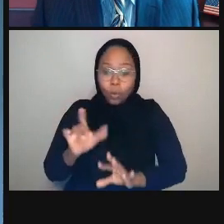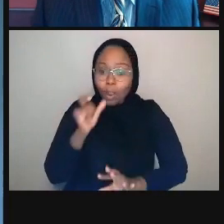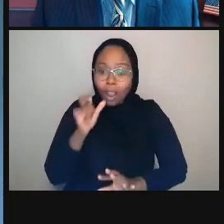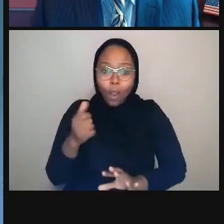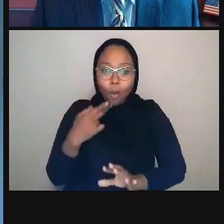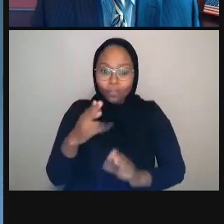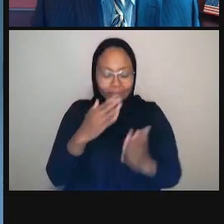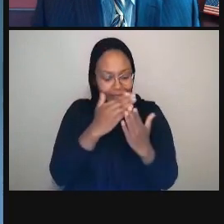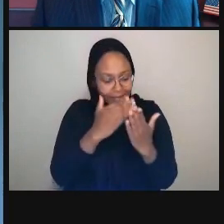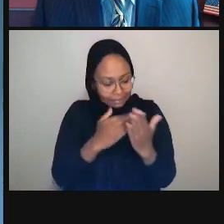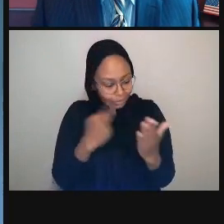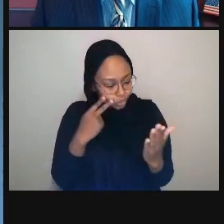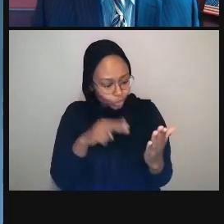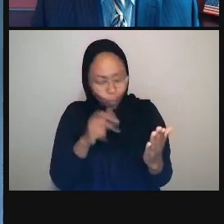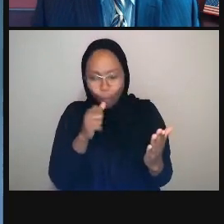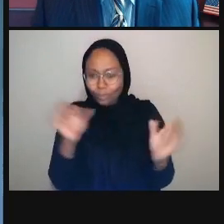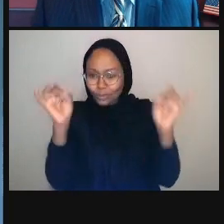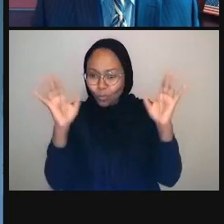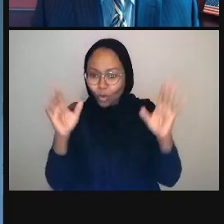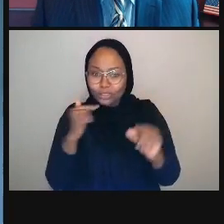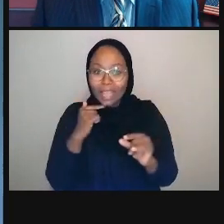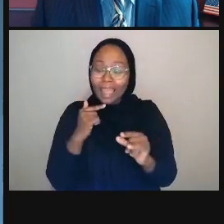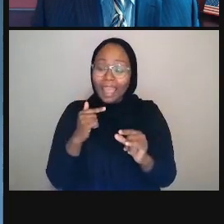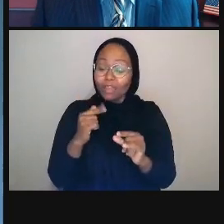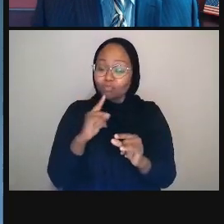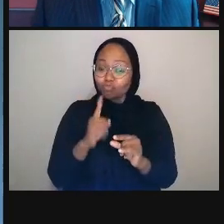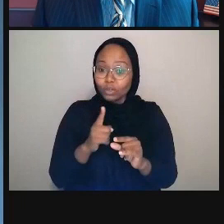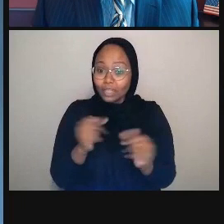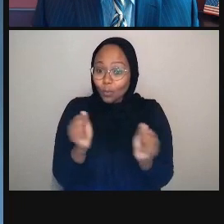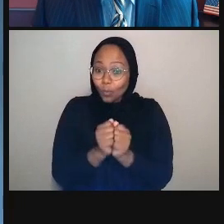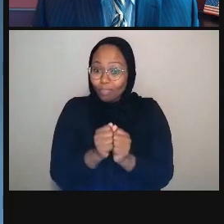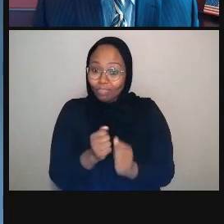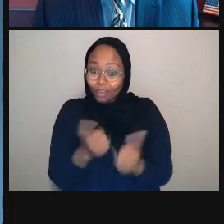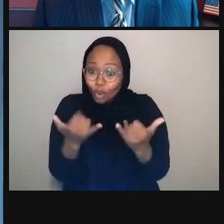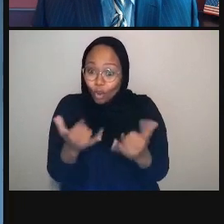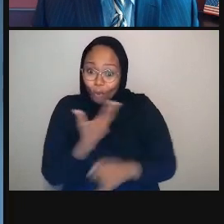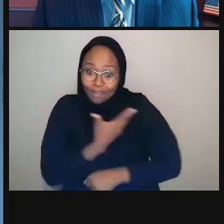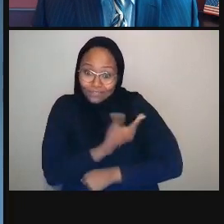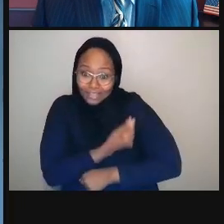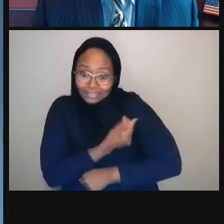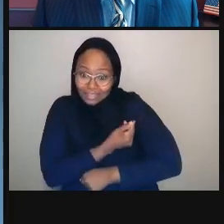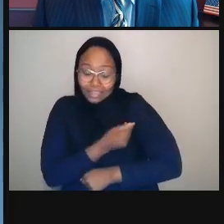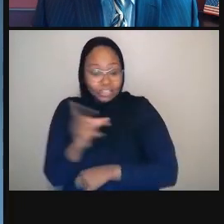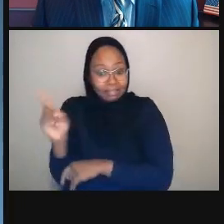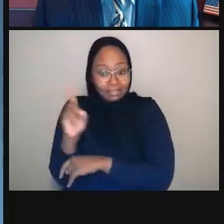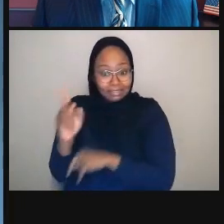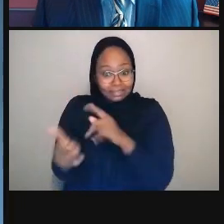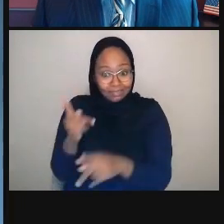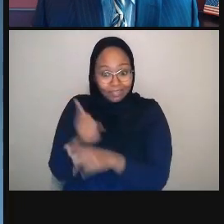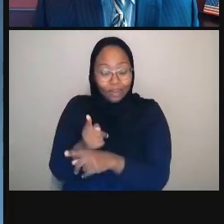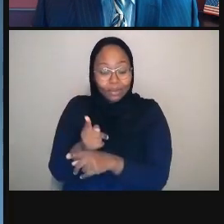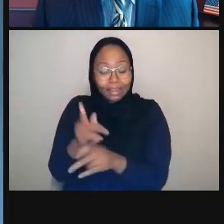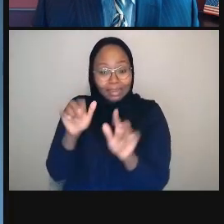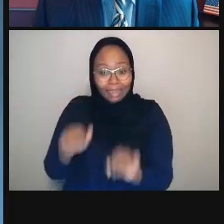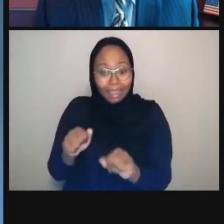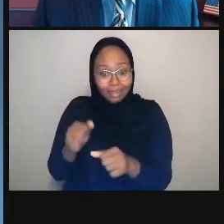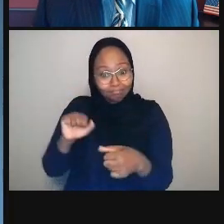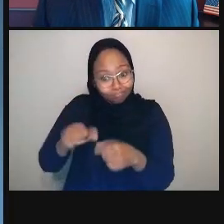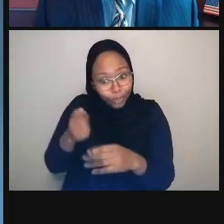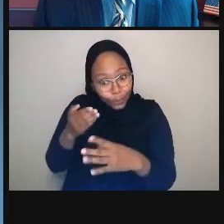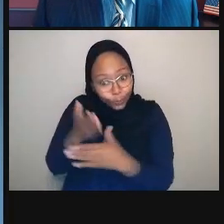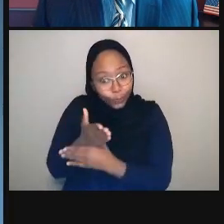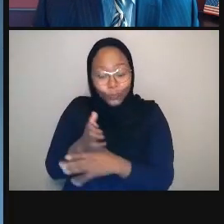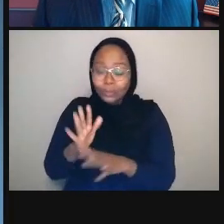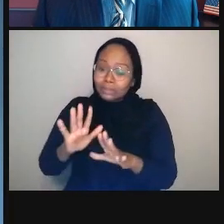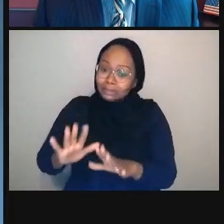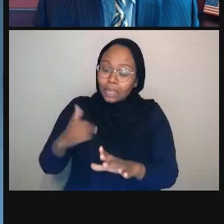even it can break through even the current vaccinations that we have right now, then this is an existential threat